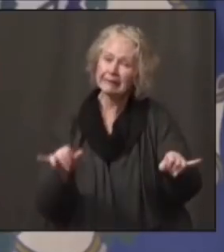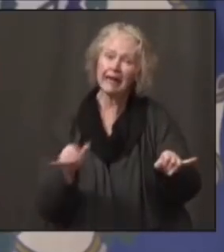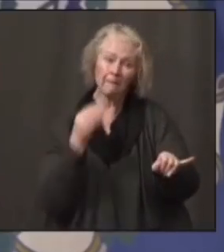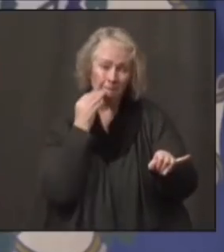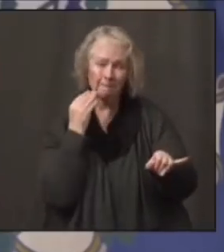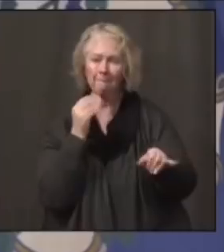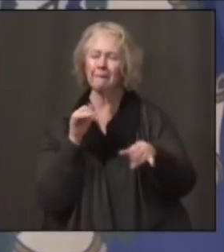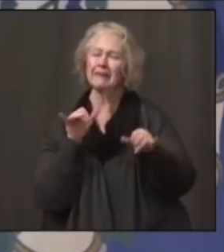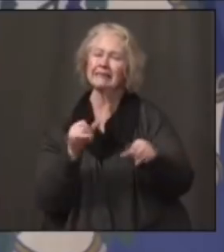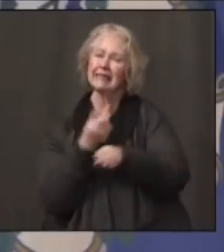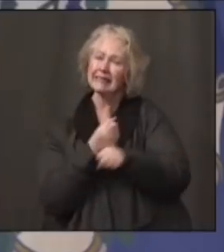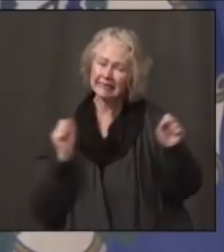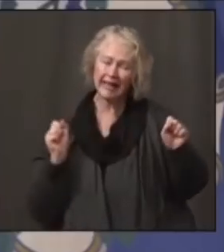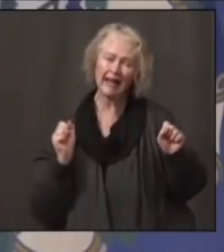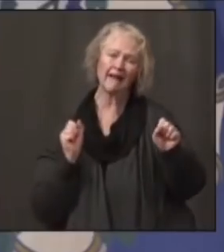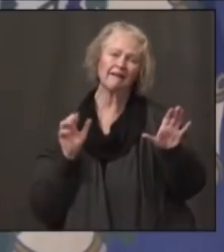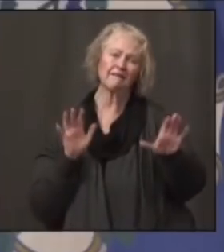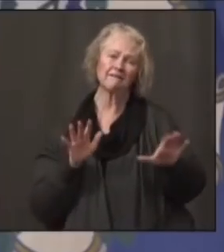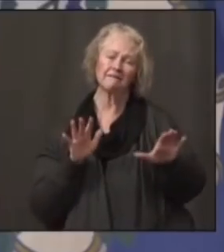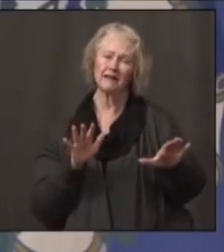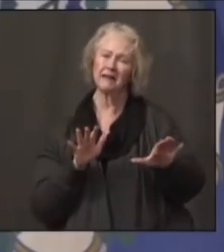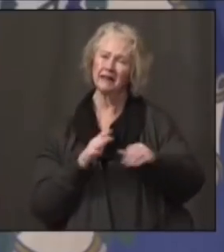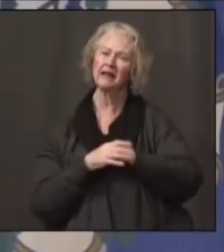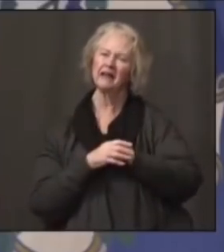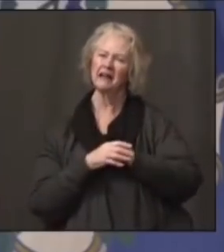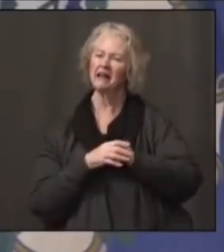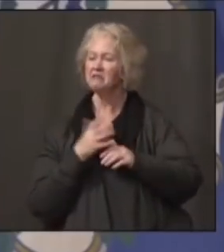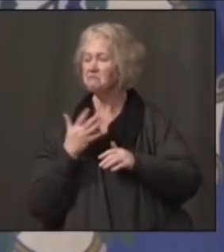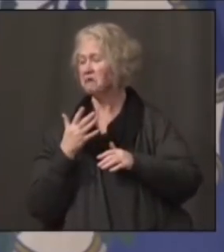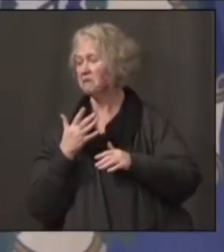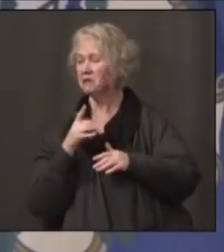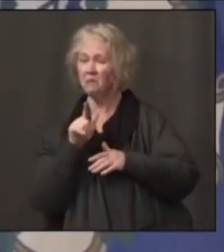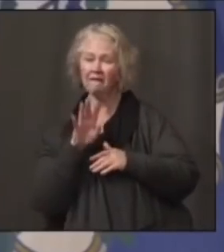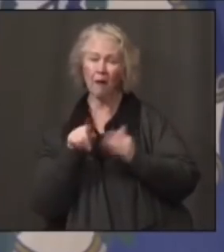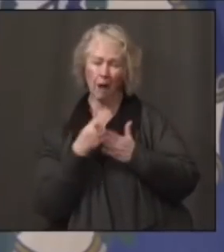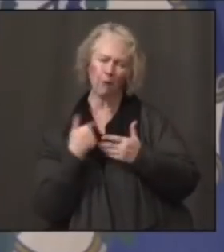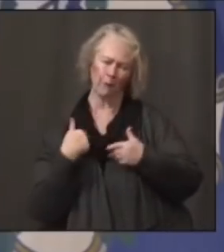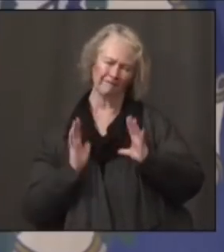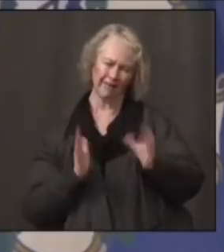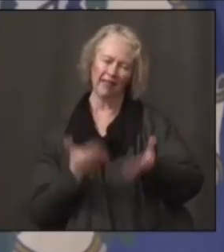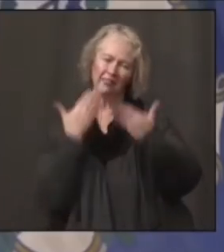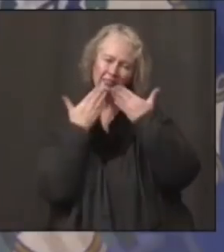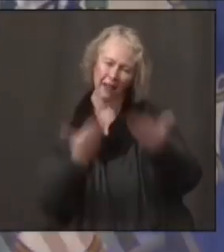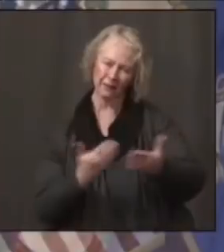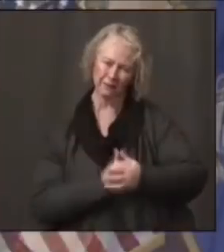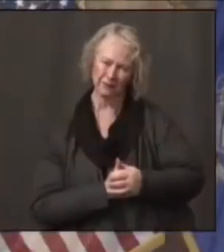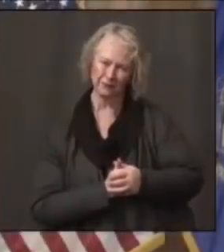home a little bit longer, 24 hours, I think we're going to be okay. Thank you, everybody.